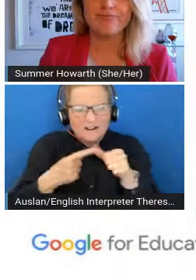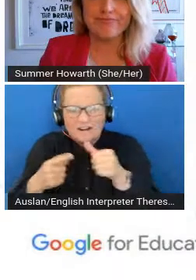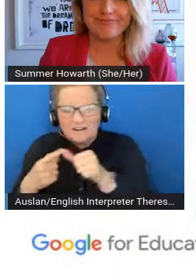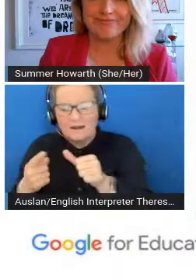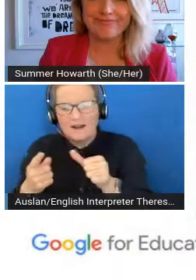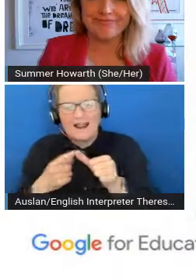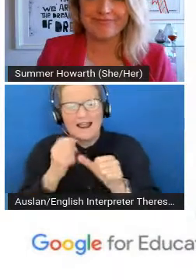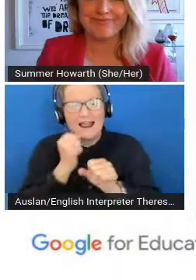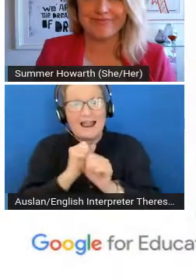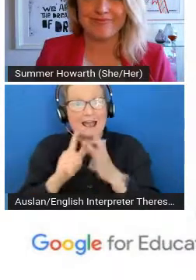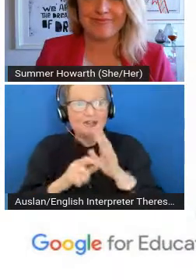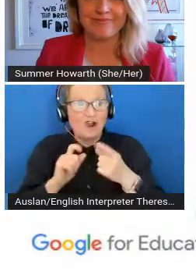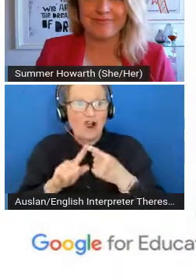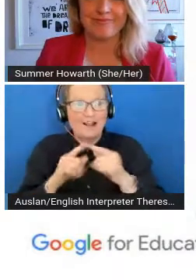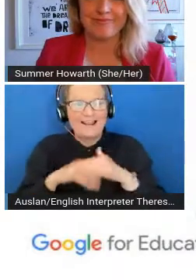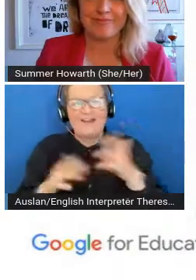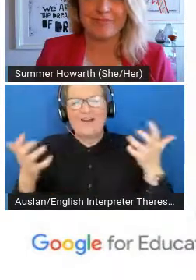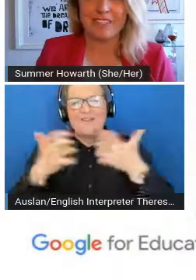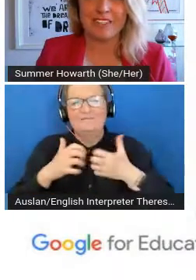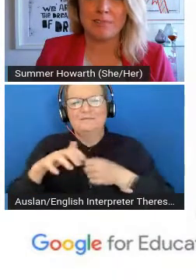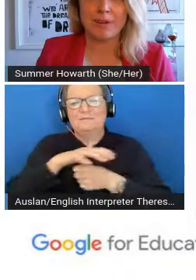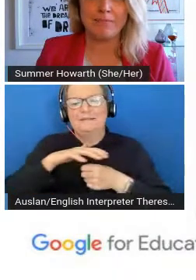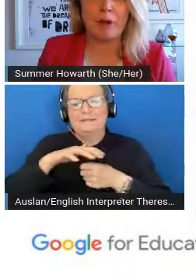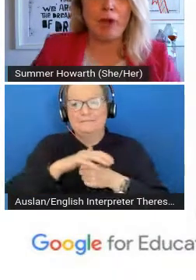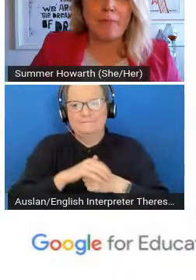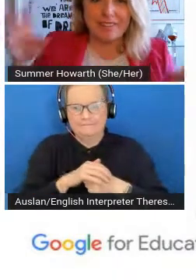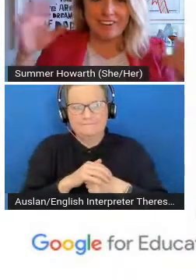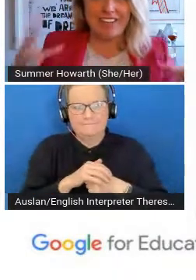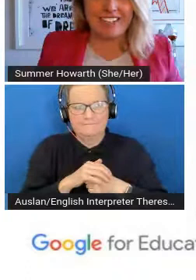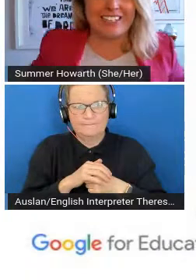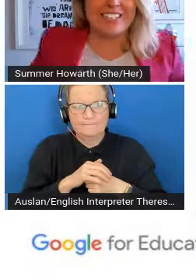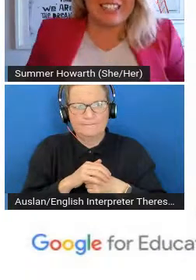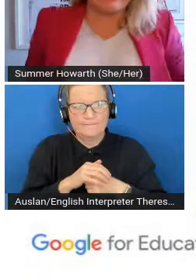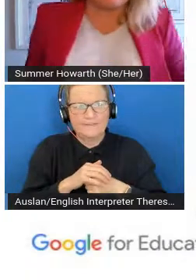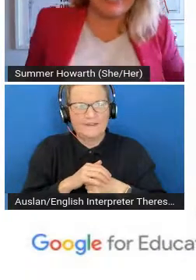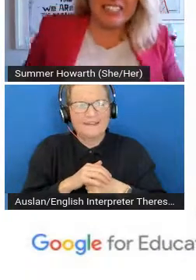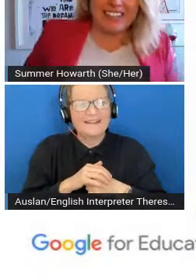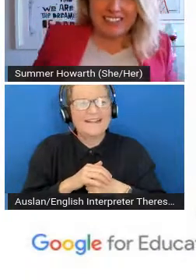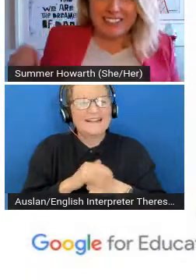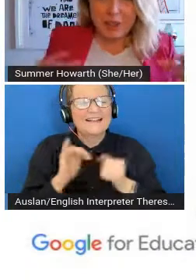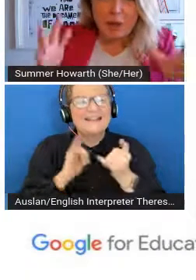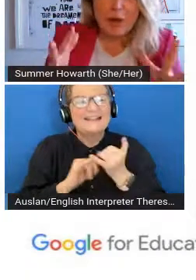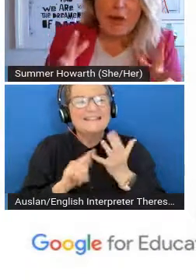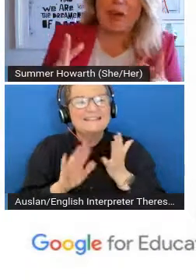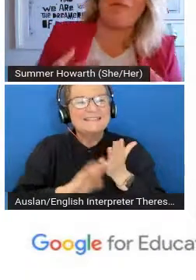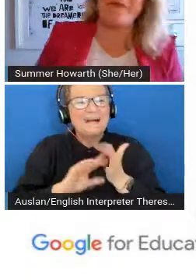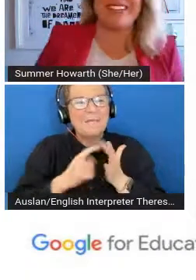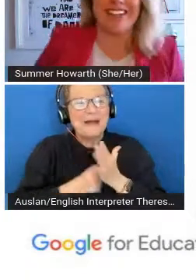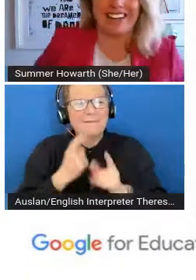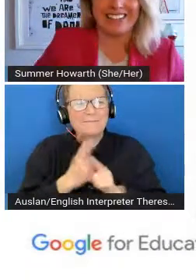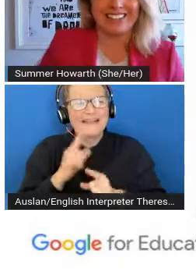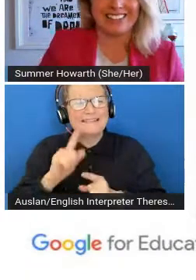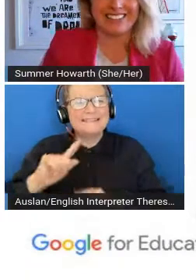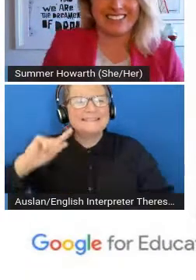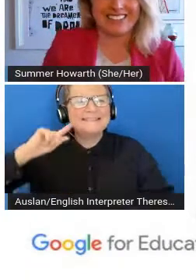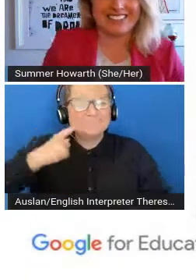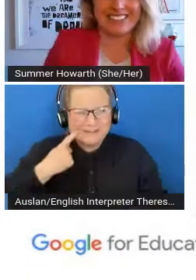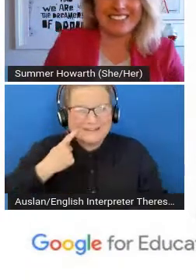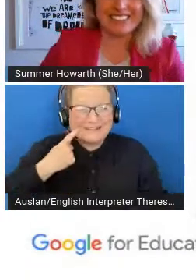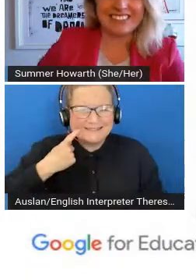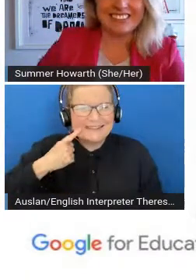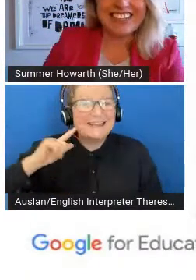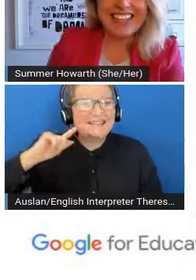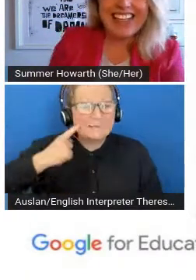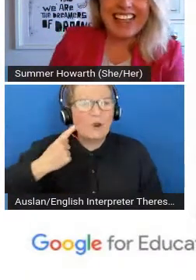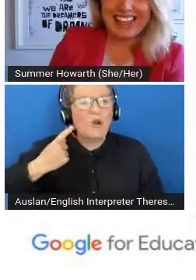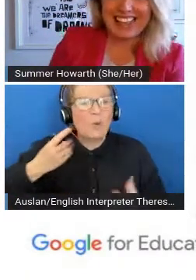in the hybrid space. And then in 2 weeks' time, putting purpose around it, isn't it, Chris? It's like do it on purpose now. It's all